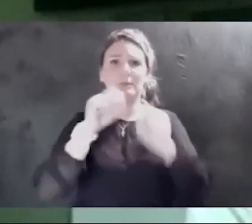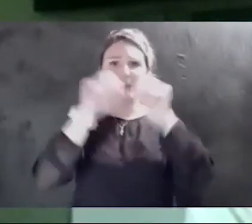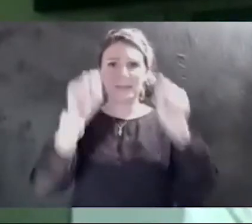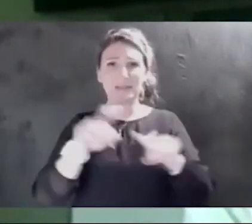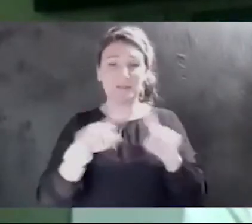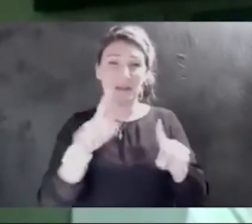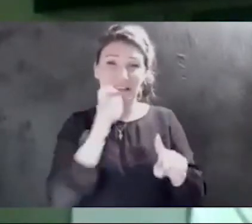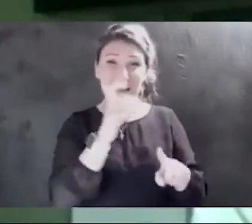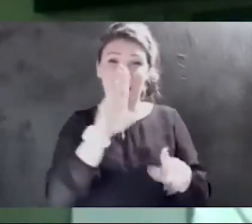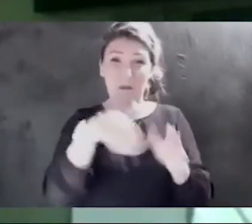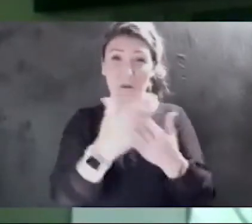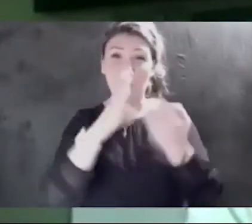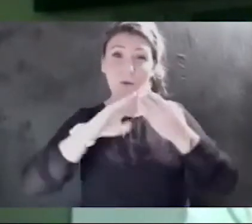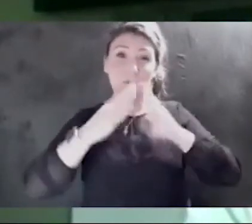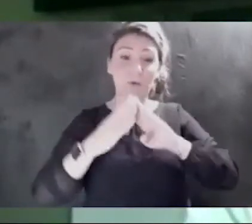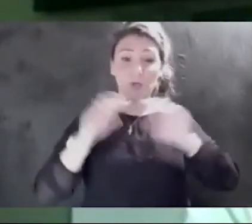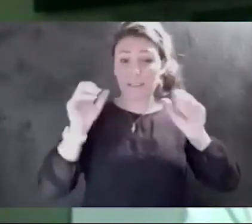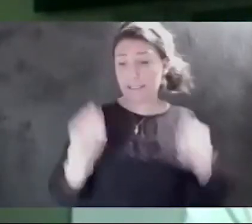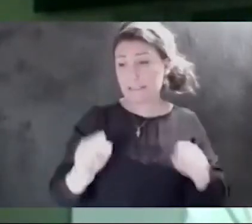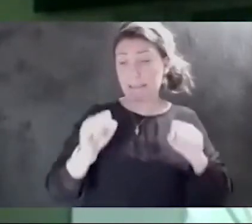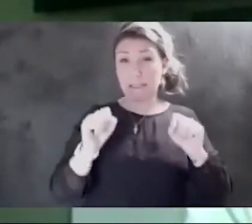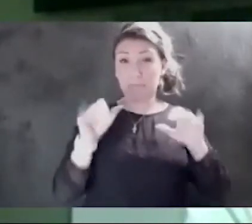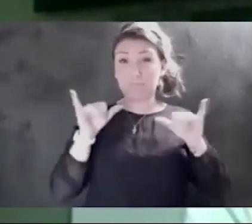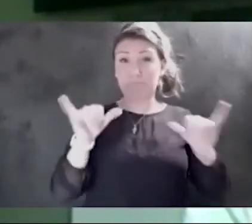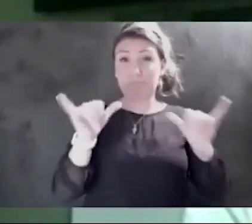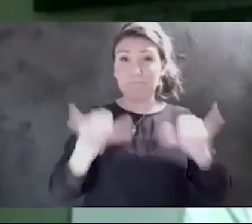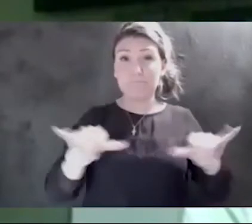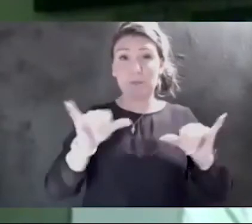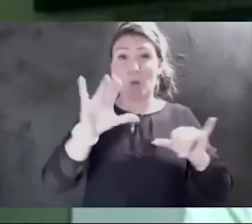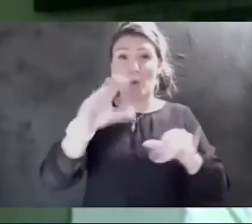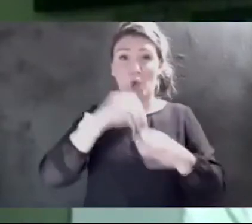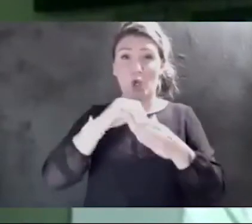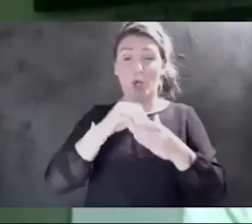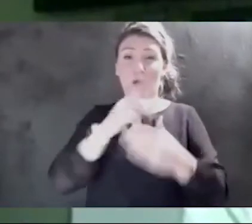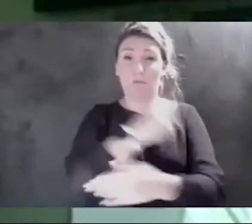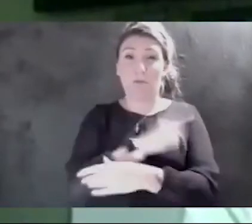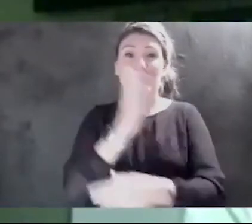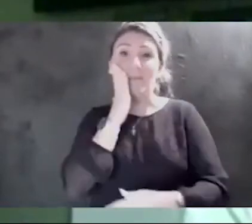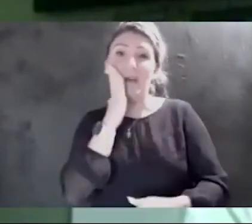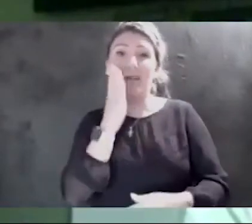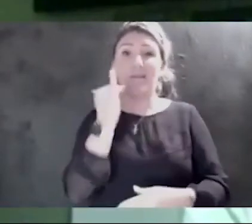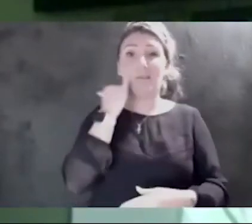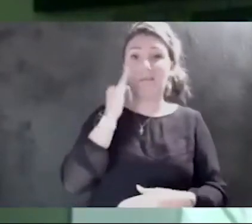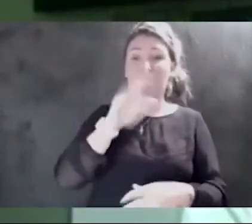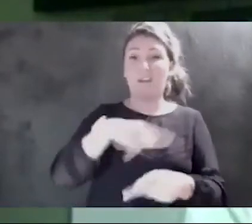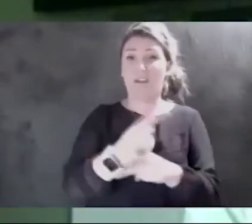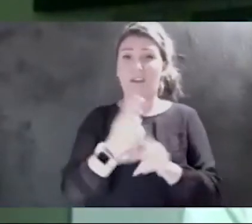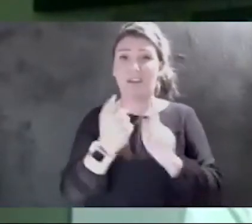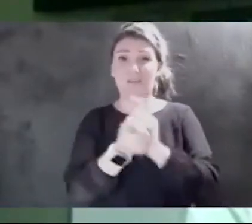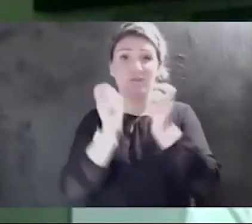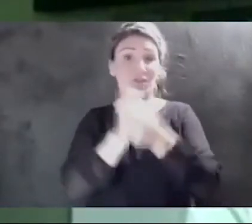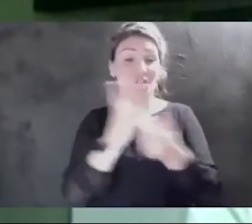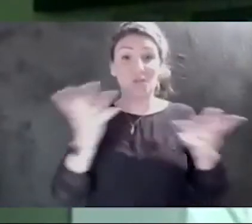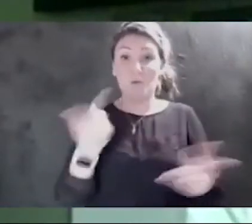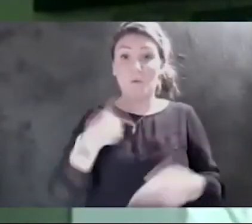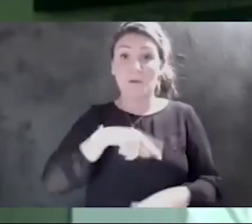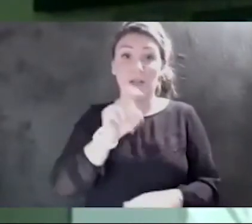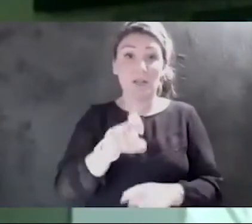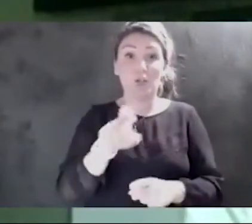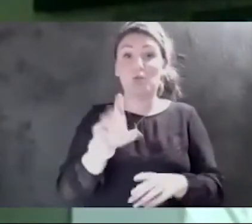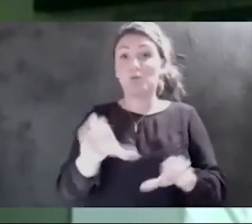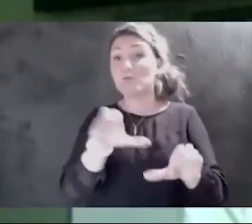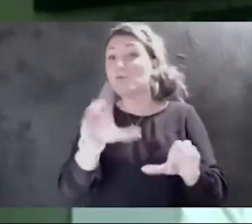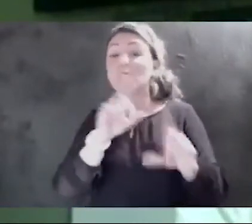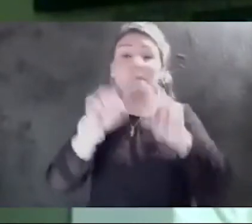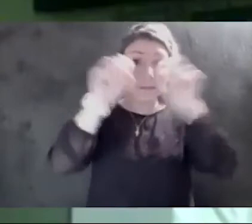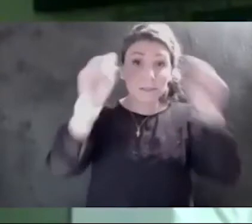community will be able to sustain their inpatient beds. And if there is that kind of a change, then what do we need to do systematically as a